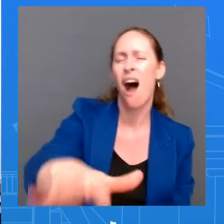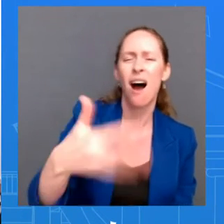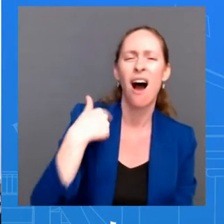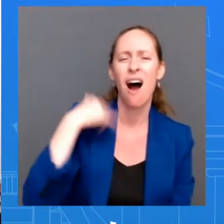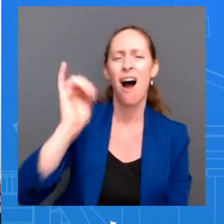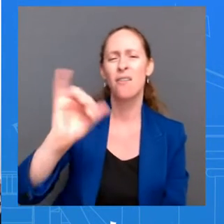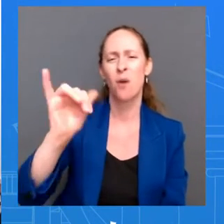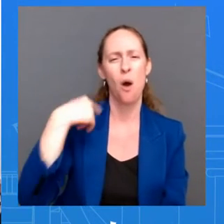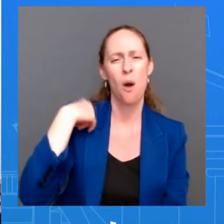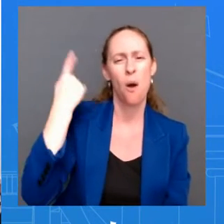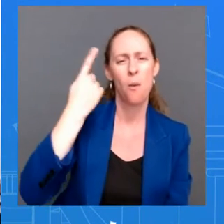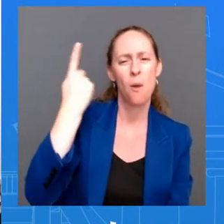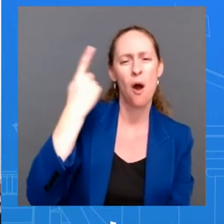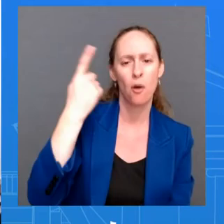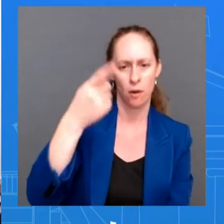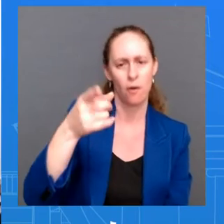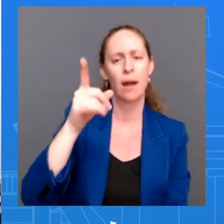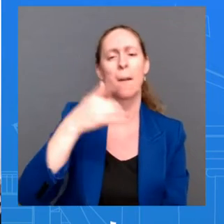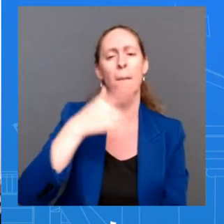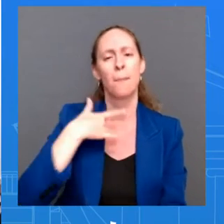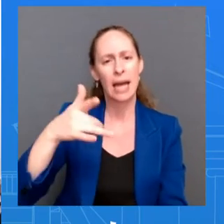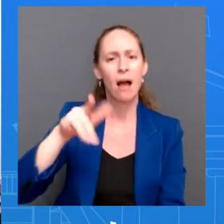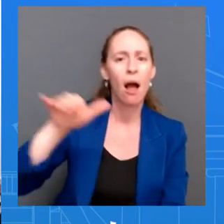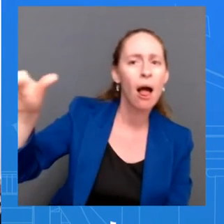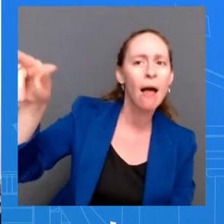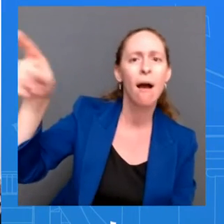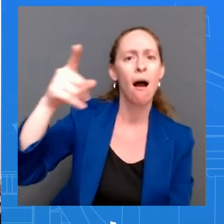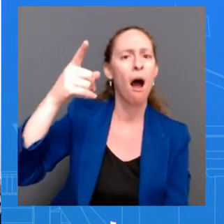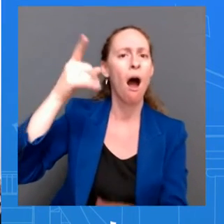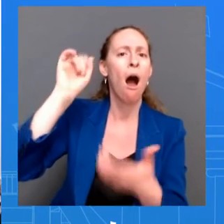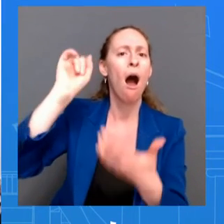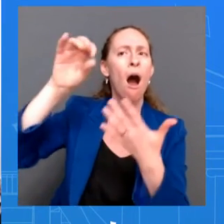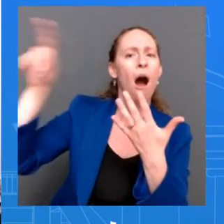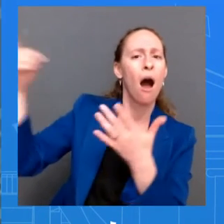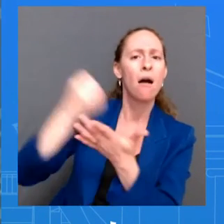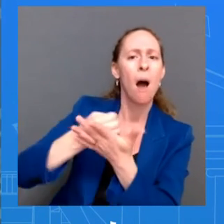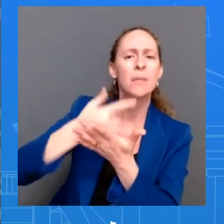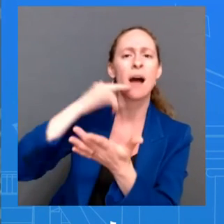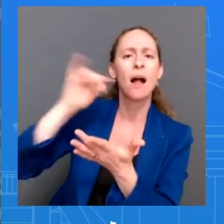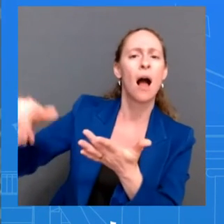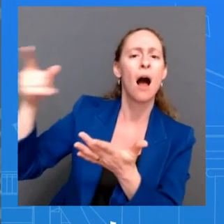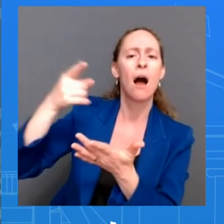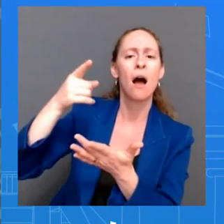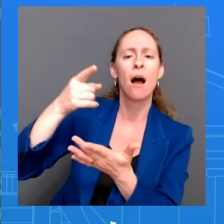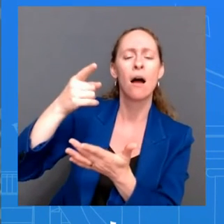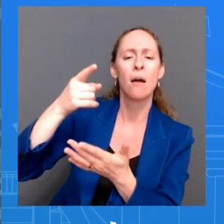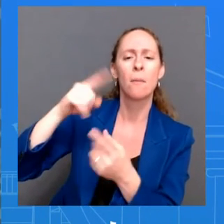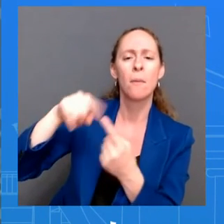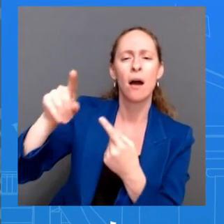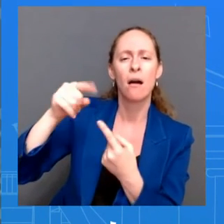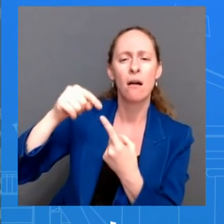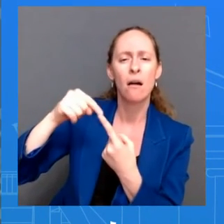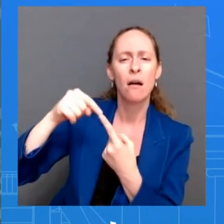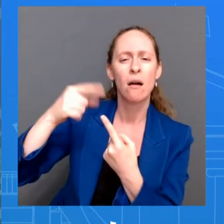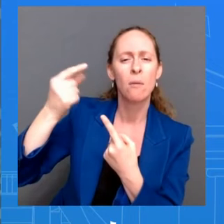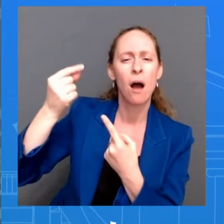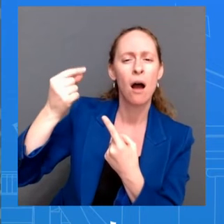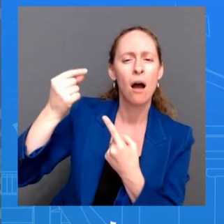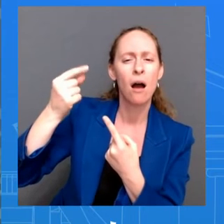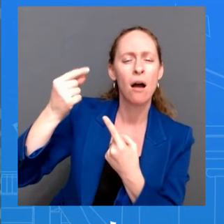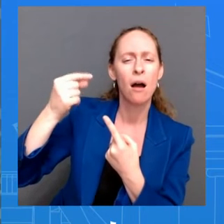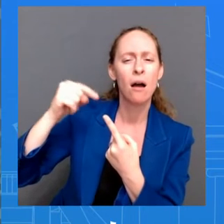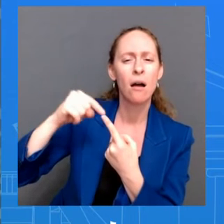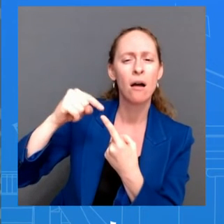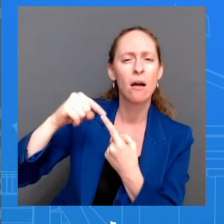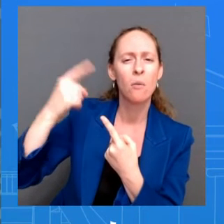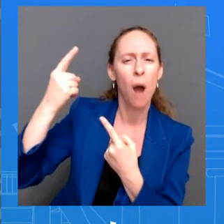cited Jason Furman and Larry Summers, but I'm just curious how this squares with what we're seeing today. So there's also, Joseph Stiglitz said